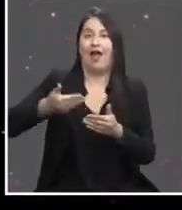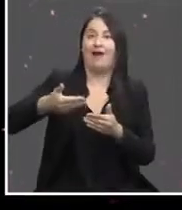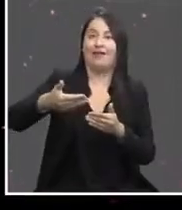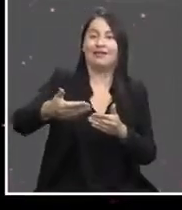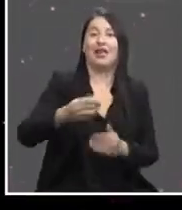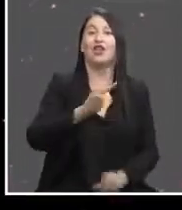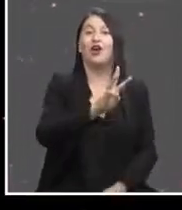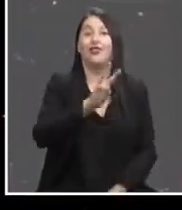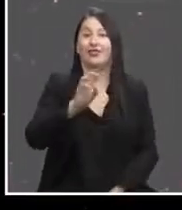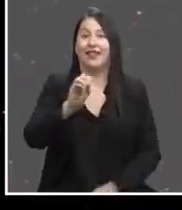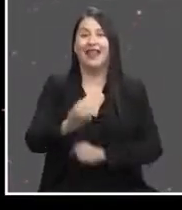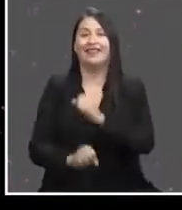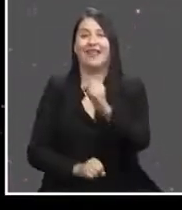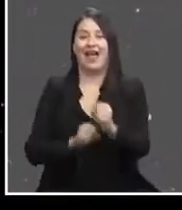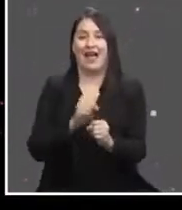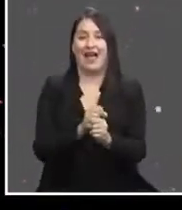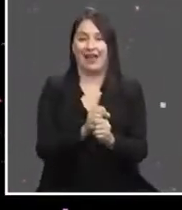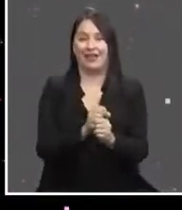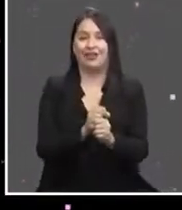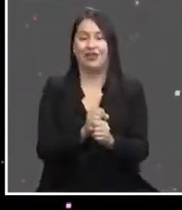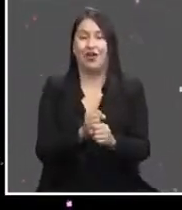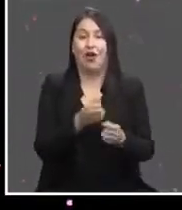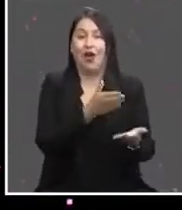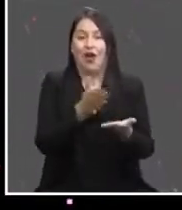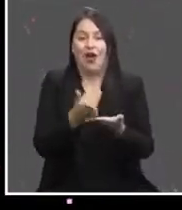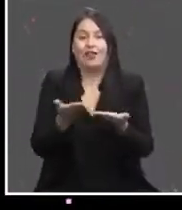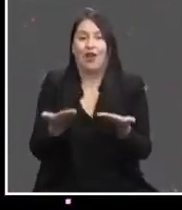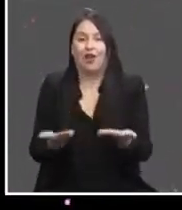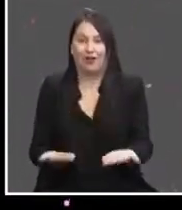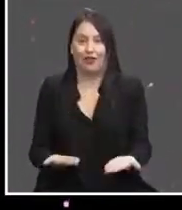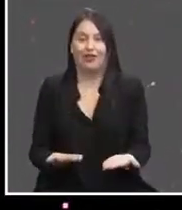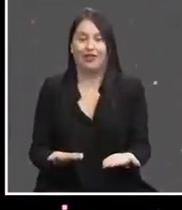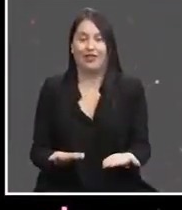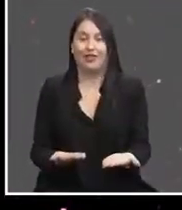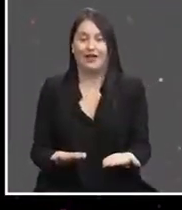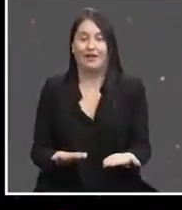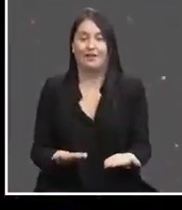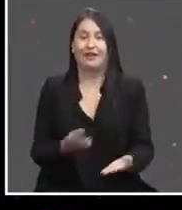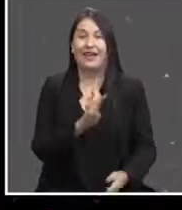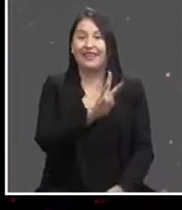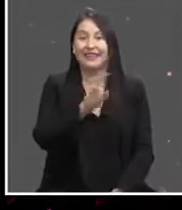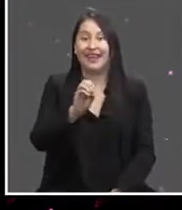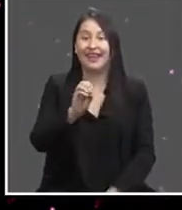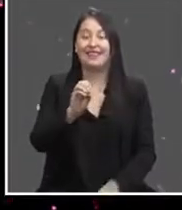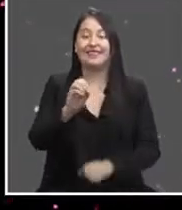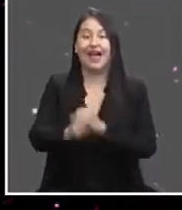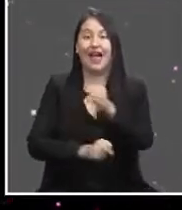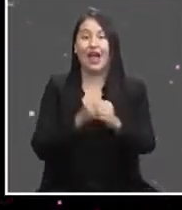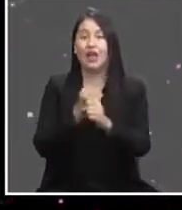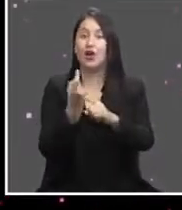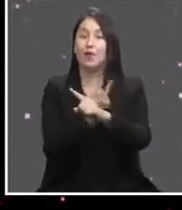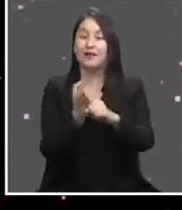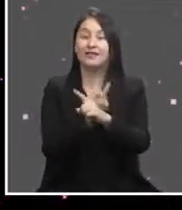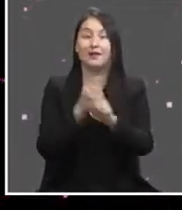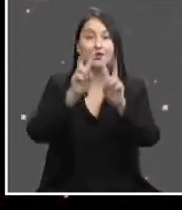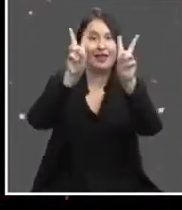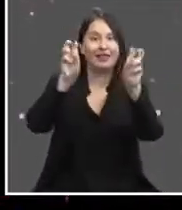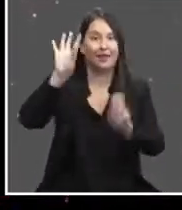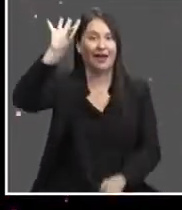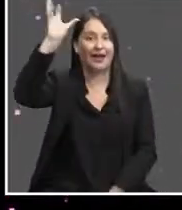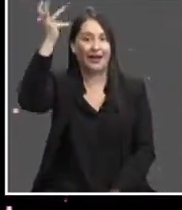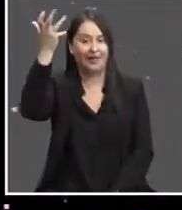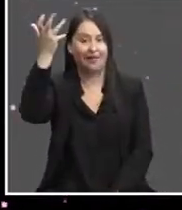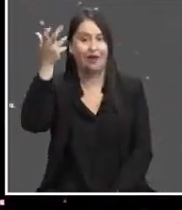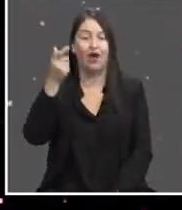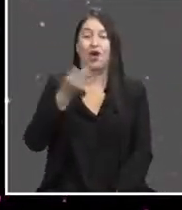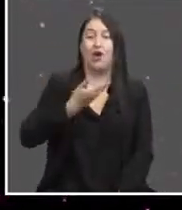negotiating on the climate. These days, we hear talk of our current climate crisis, or that